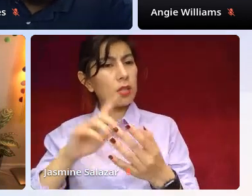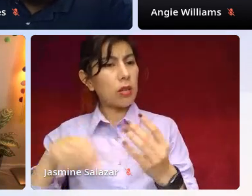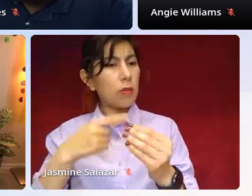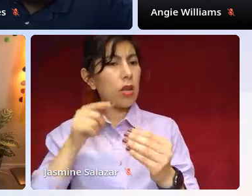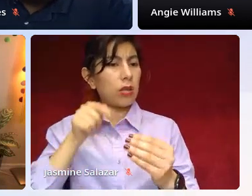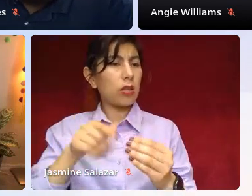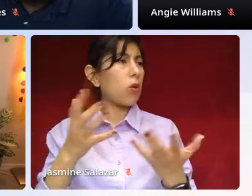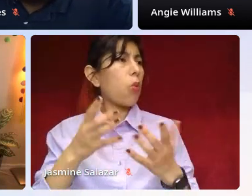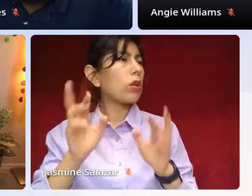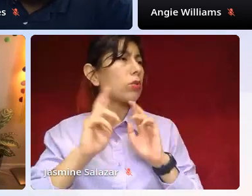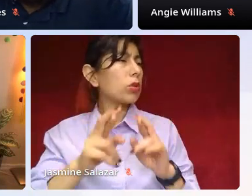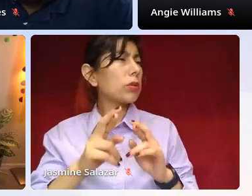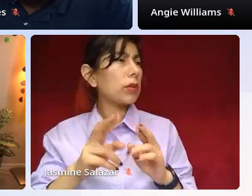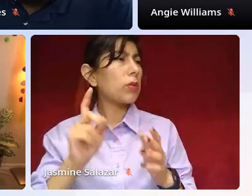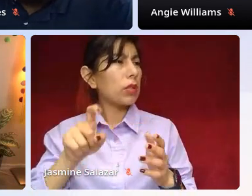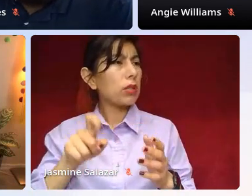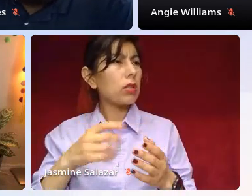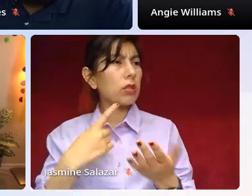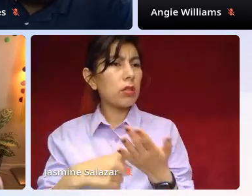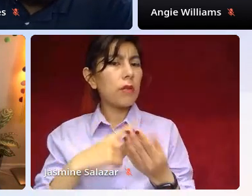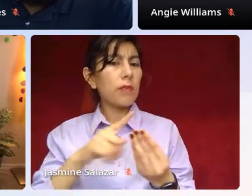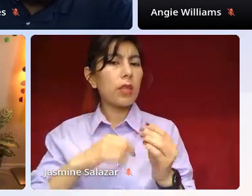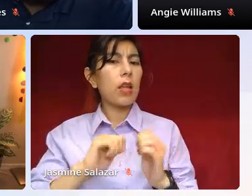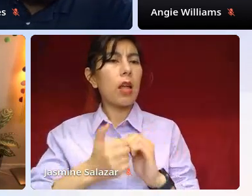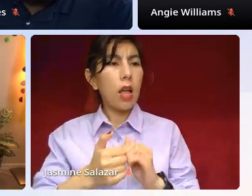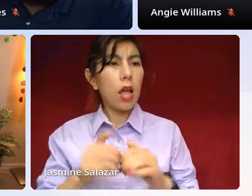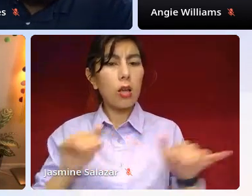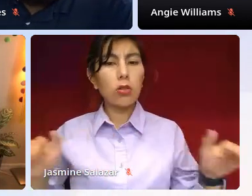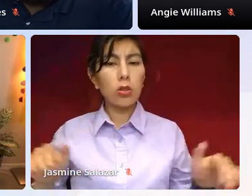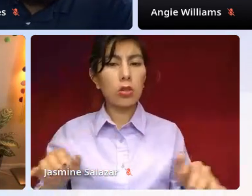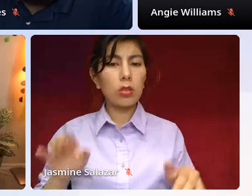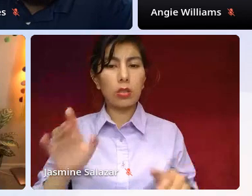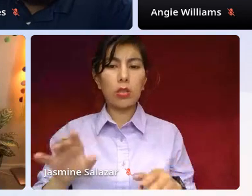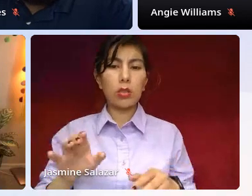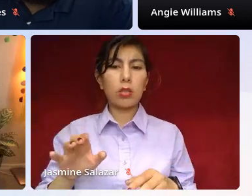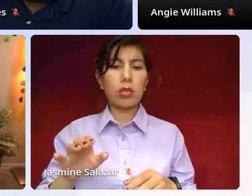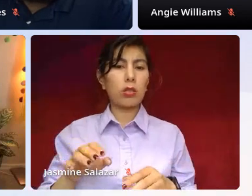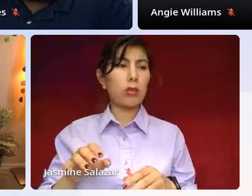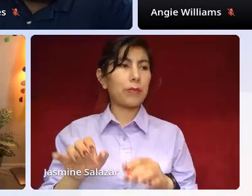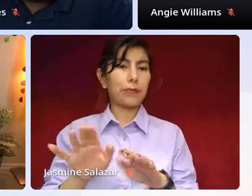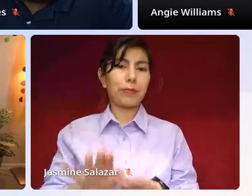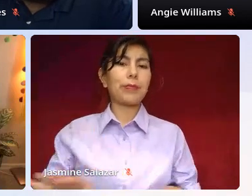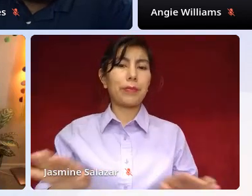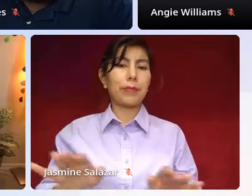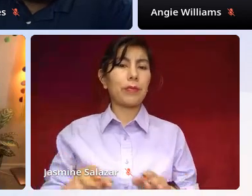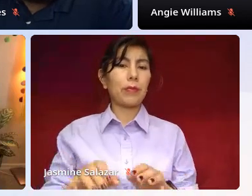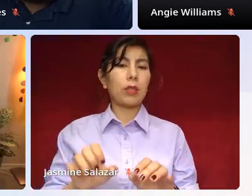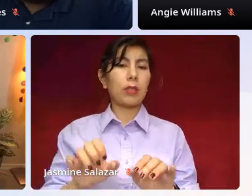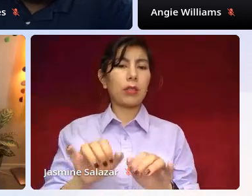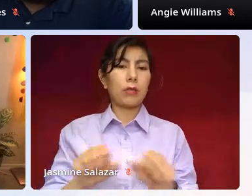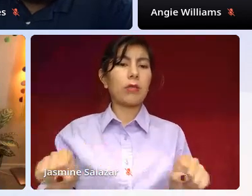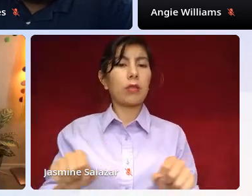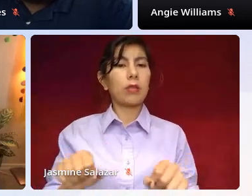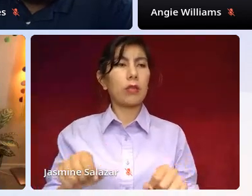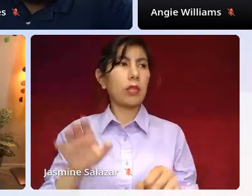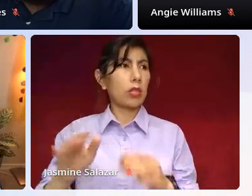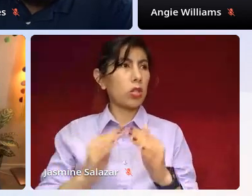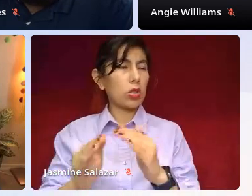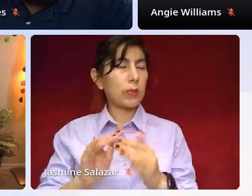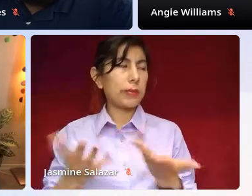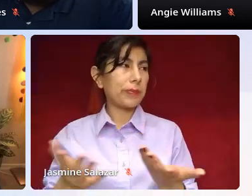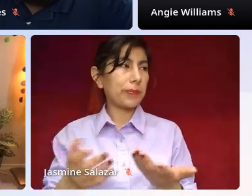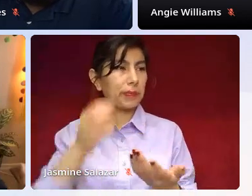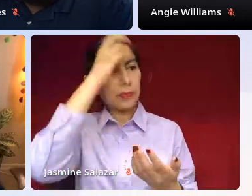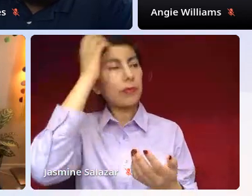talk about, how our children's condition is right now in the community, and how we're not, we didn't